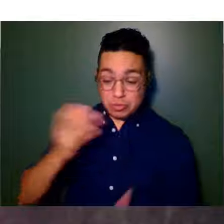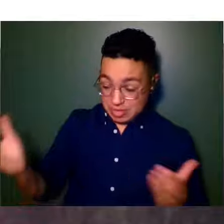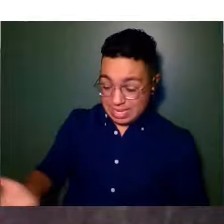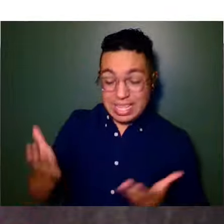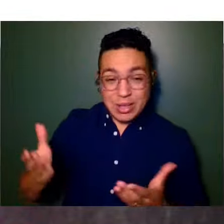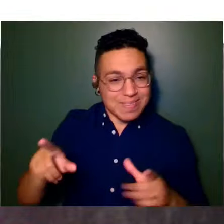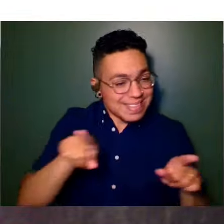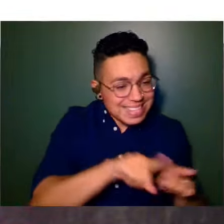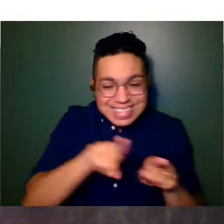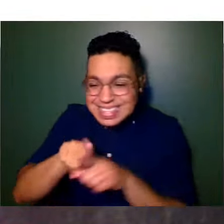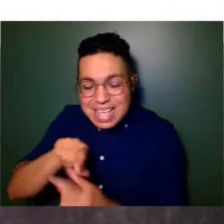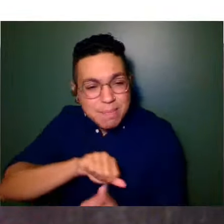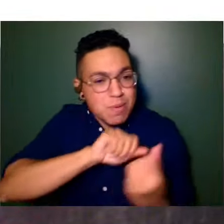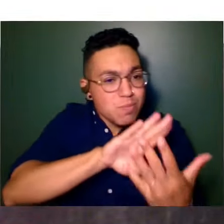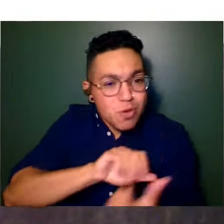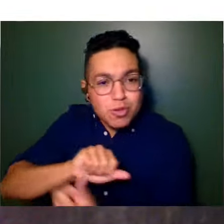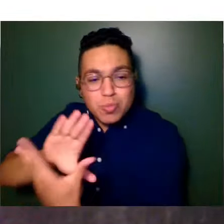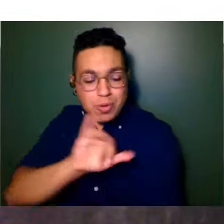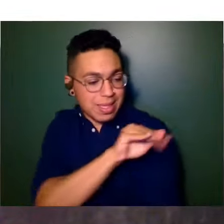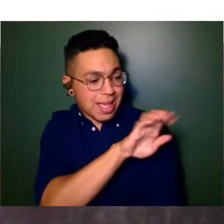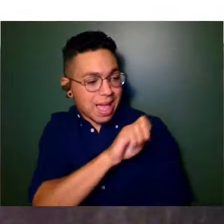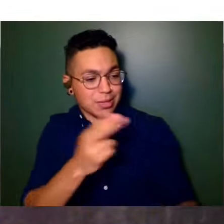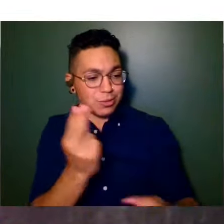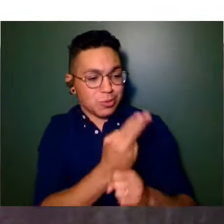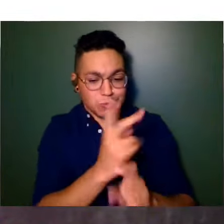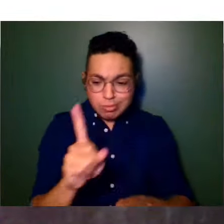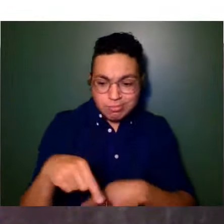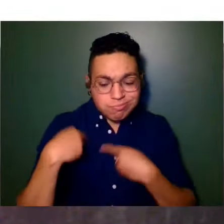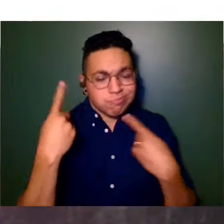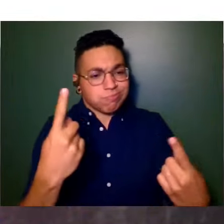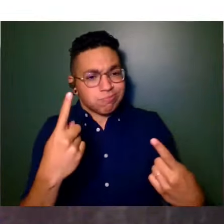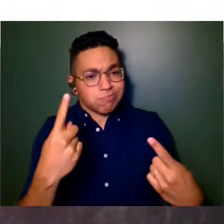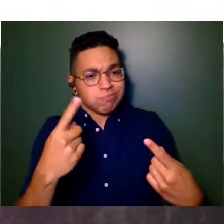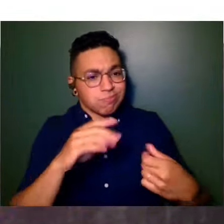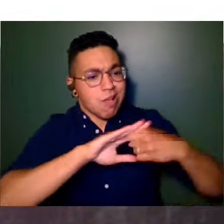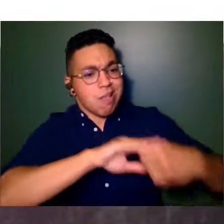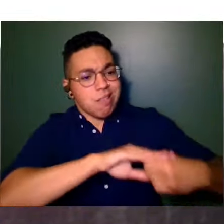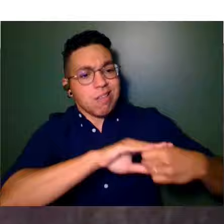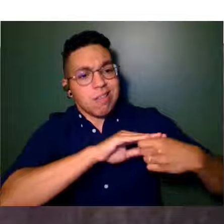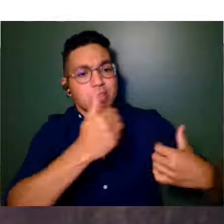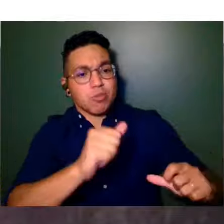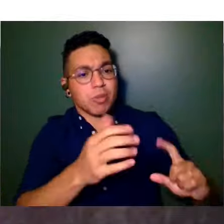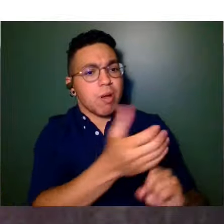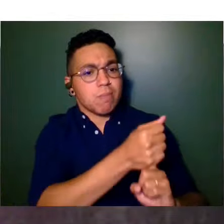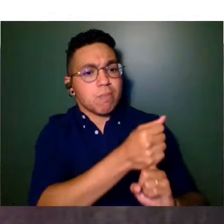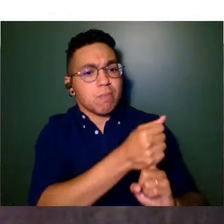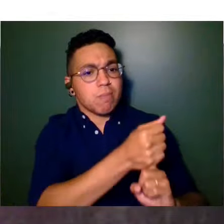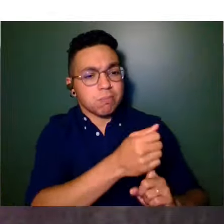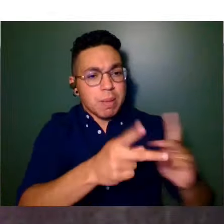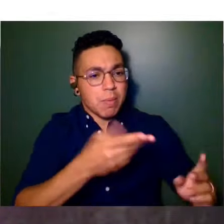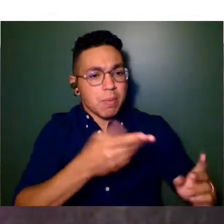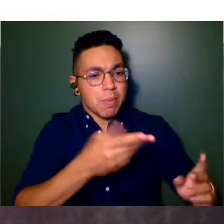tactics that ICE had used on folks at the border,